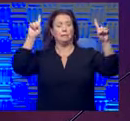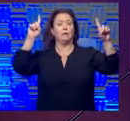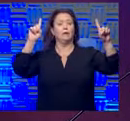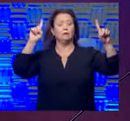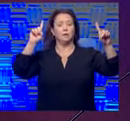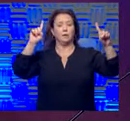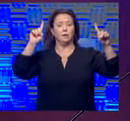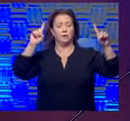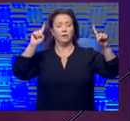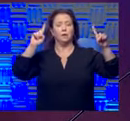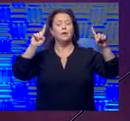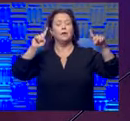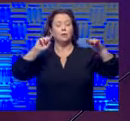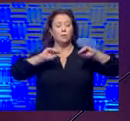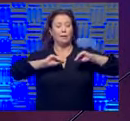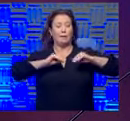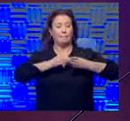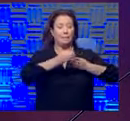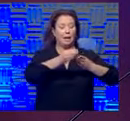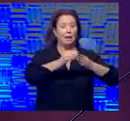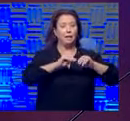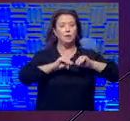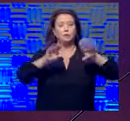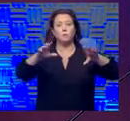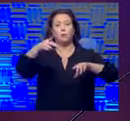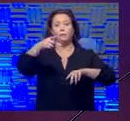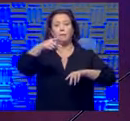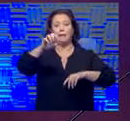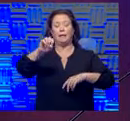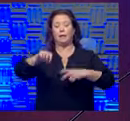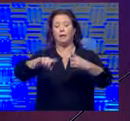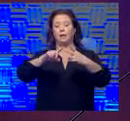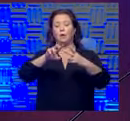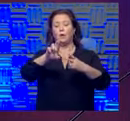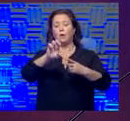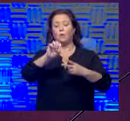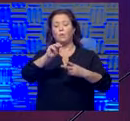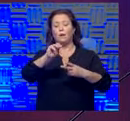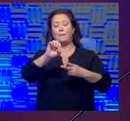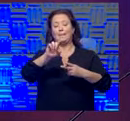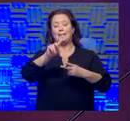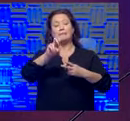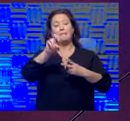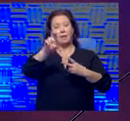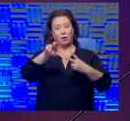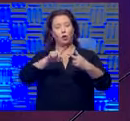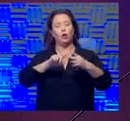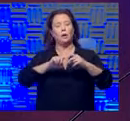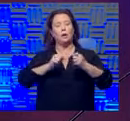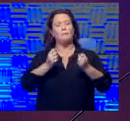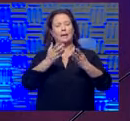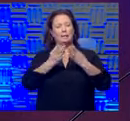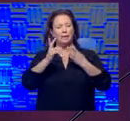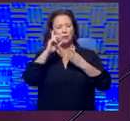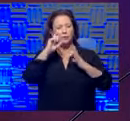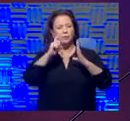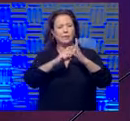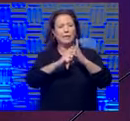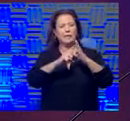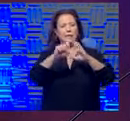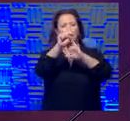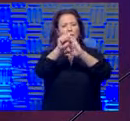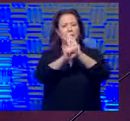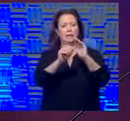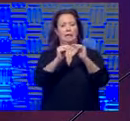us to buy, distribute PPE, distribute remdesivir, all those many things that you've seen us doing from a state level.